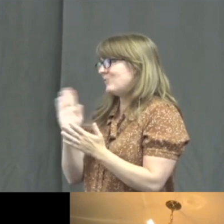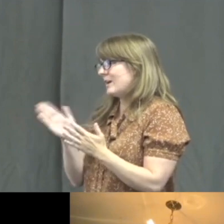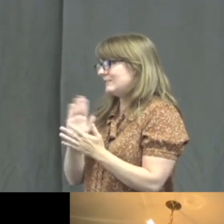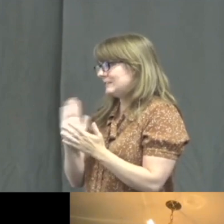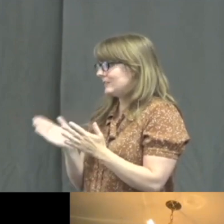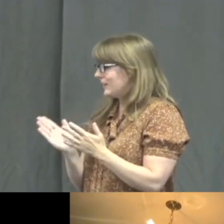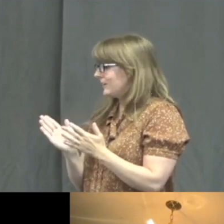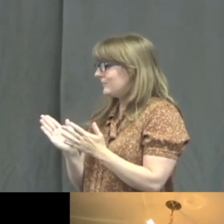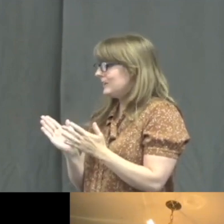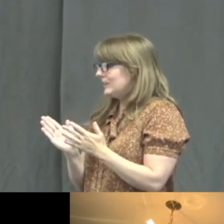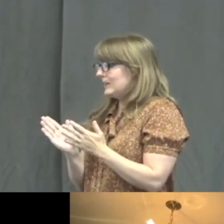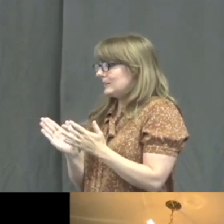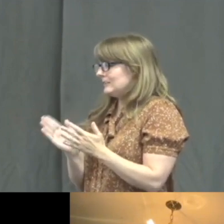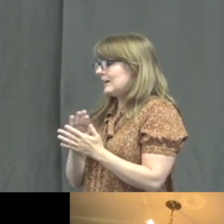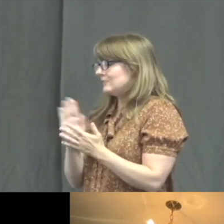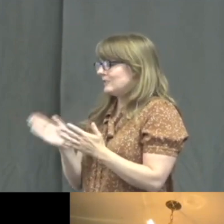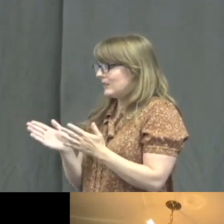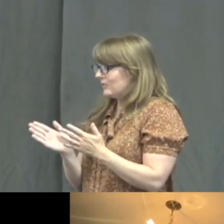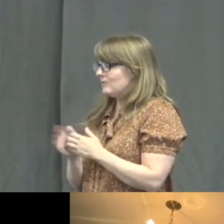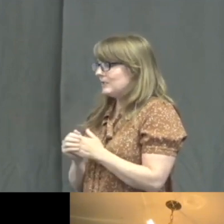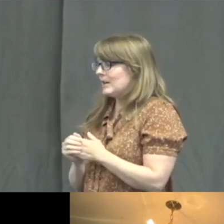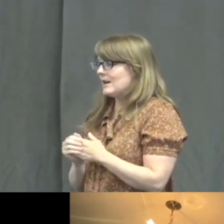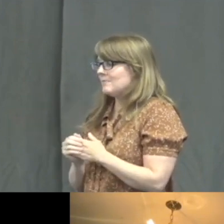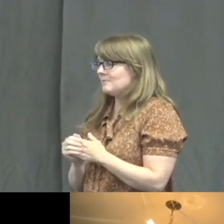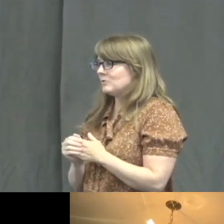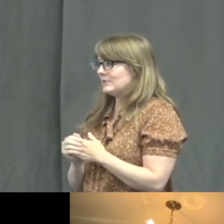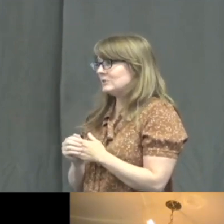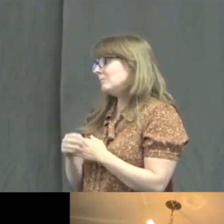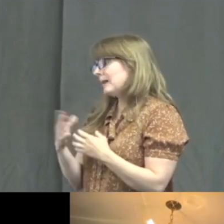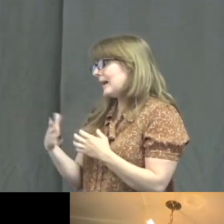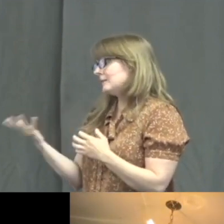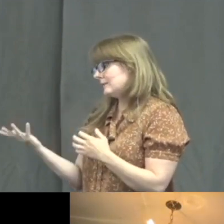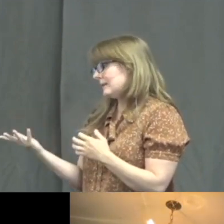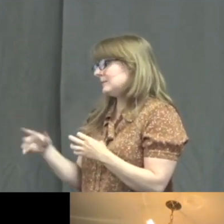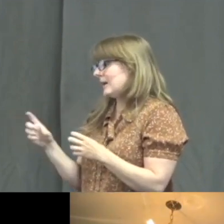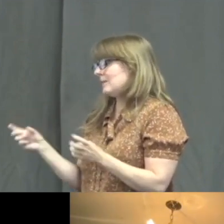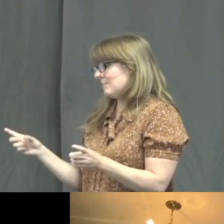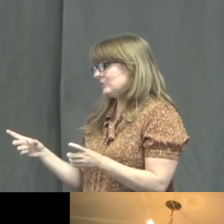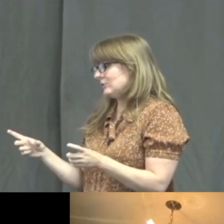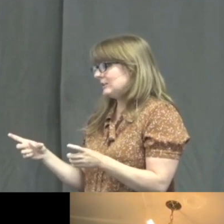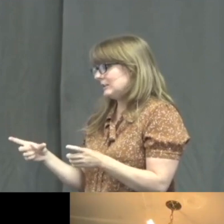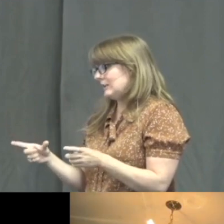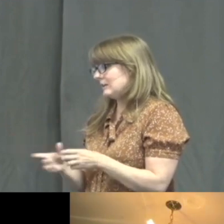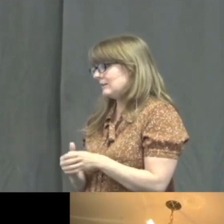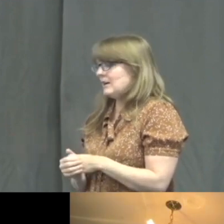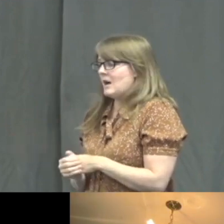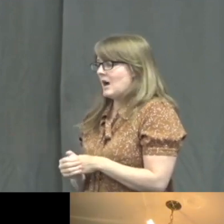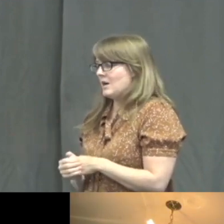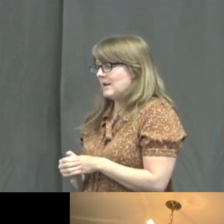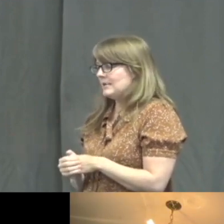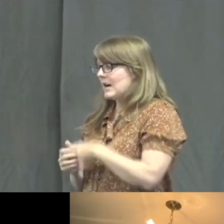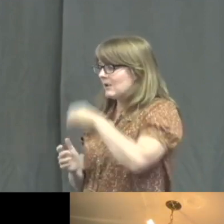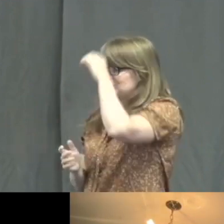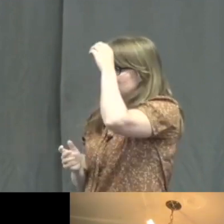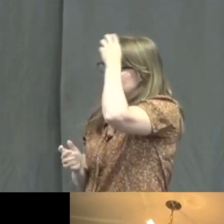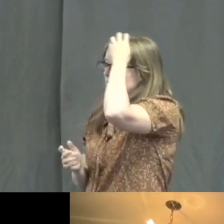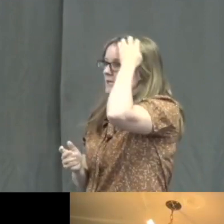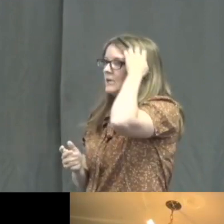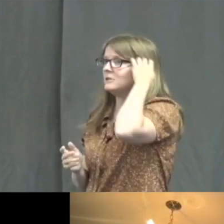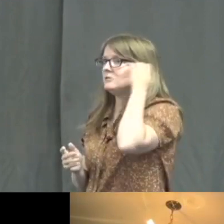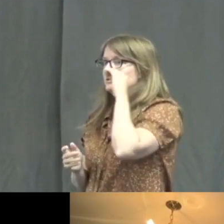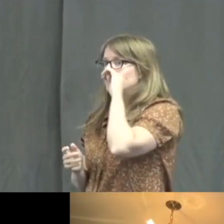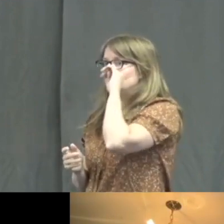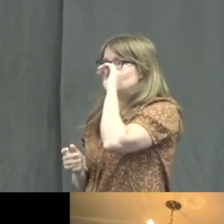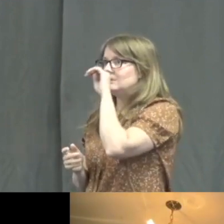a 1-0 yes or no question, but at the same time, I measured the length. And now I'm starting to